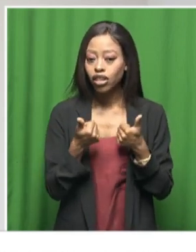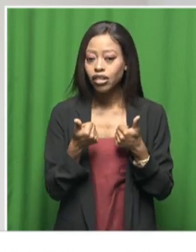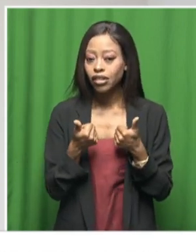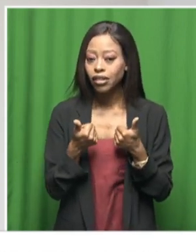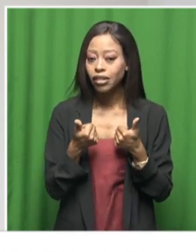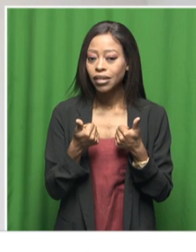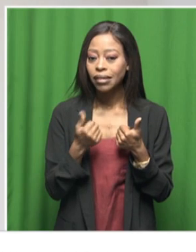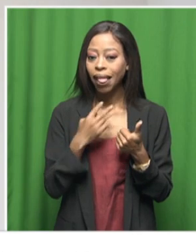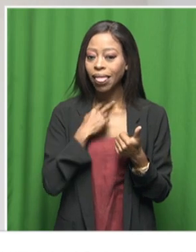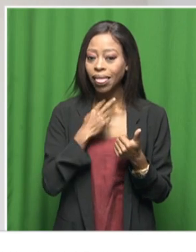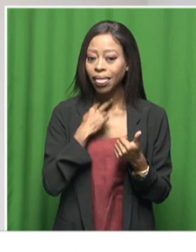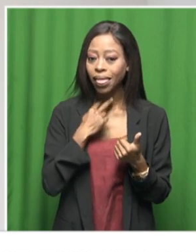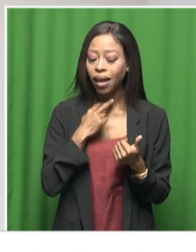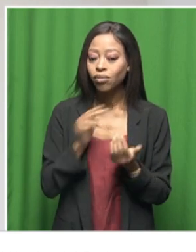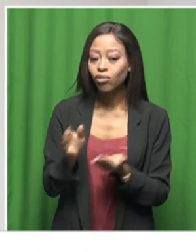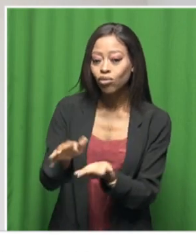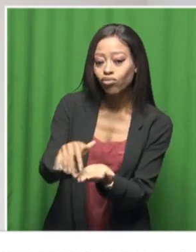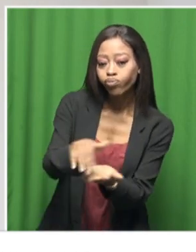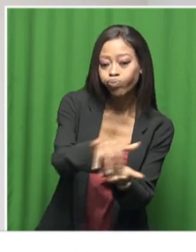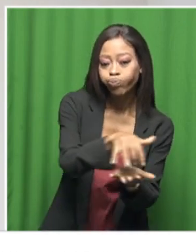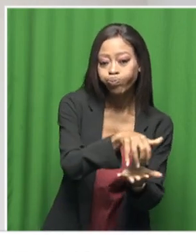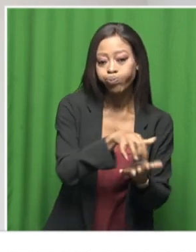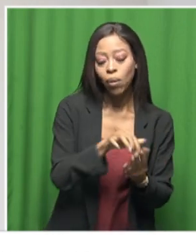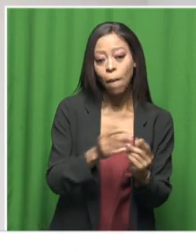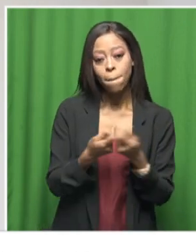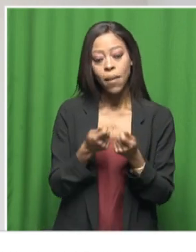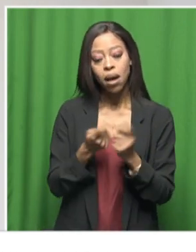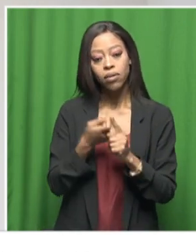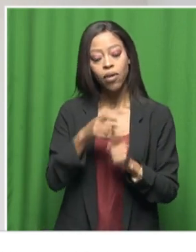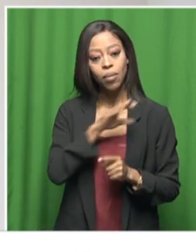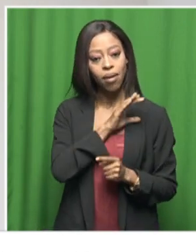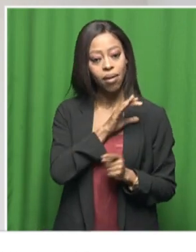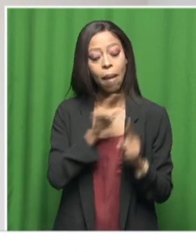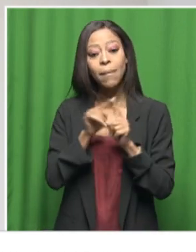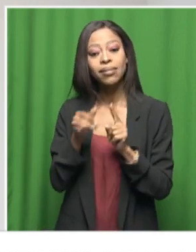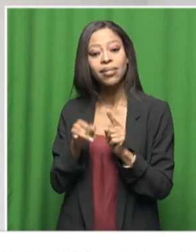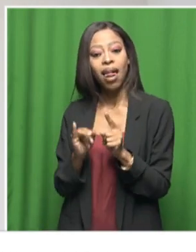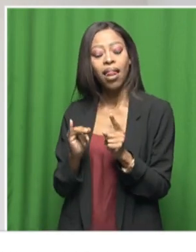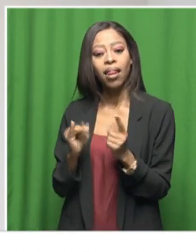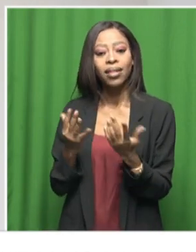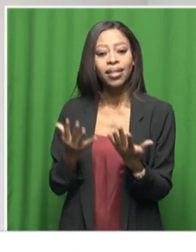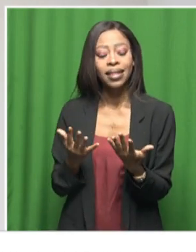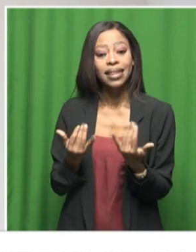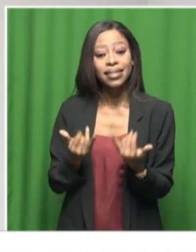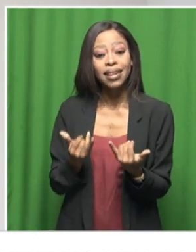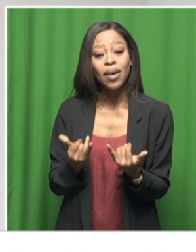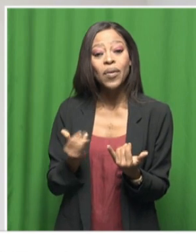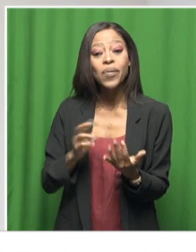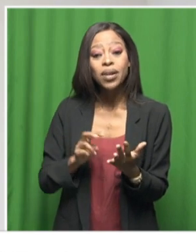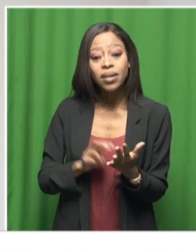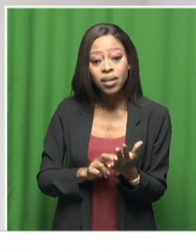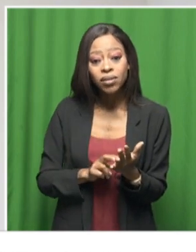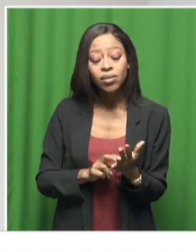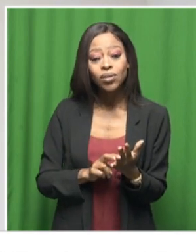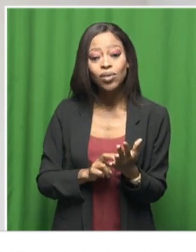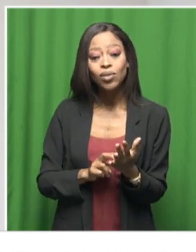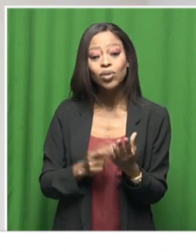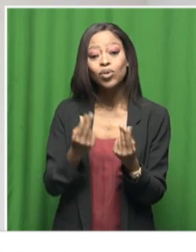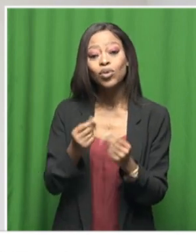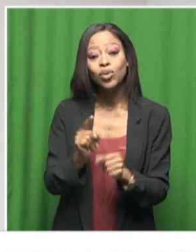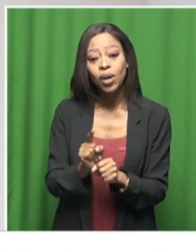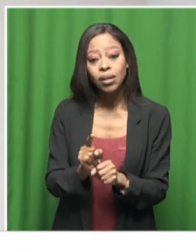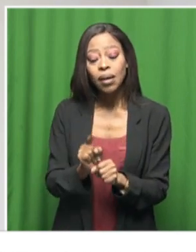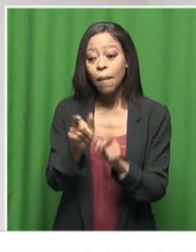collecting payment from their customers, but ultimately where we need to get to is a position where those who